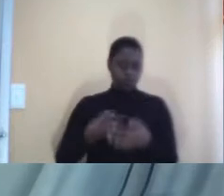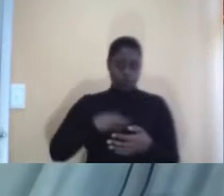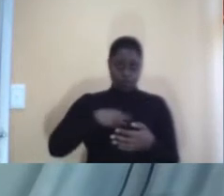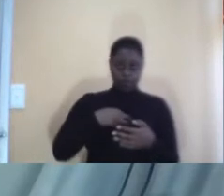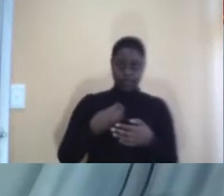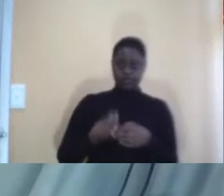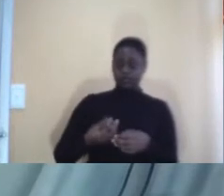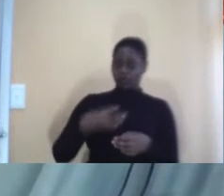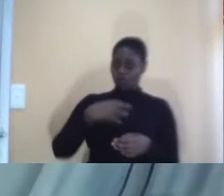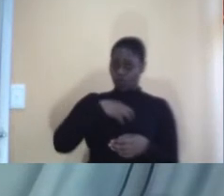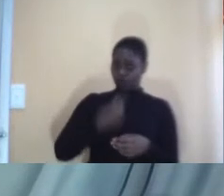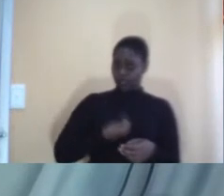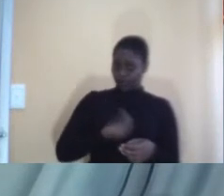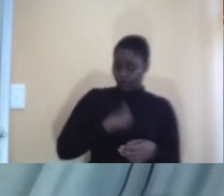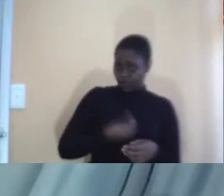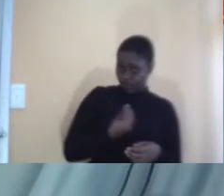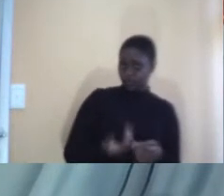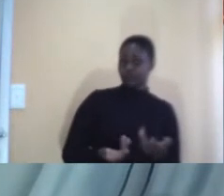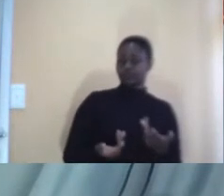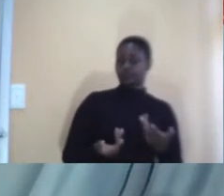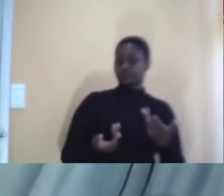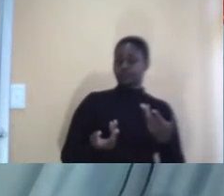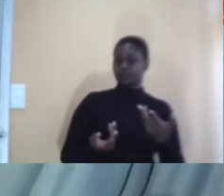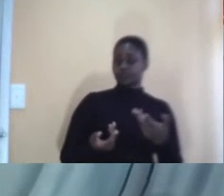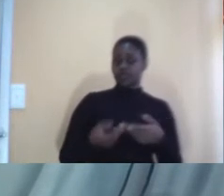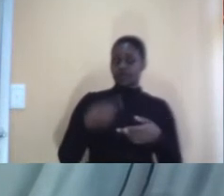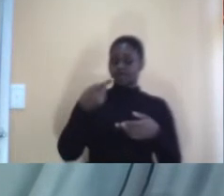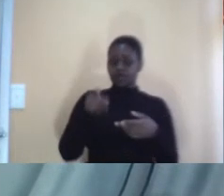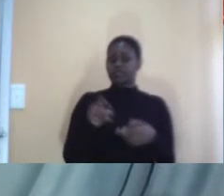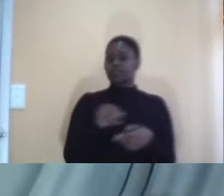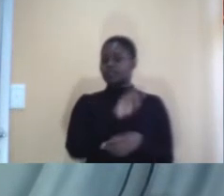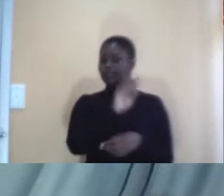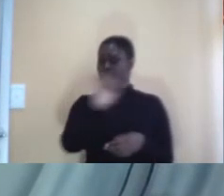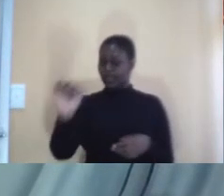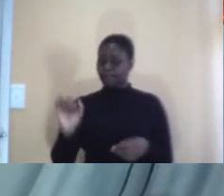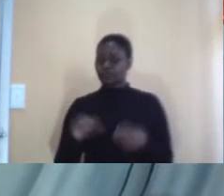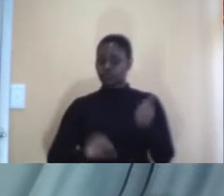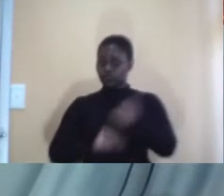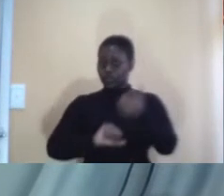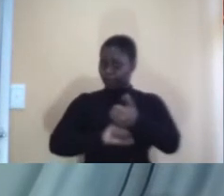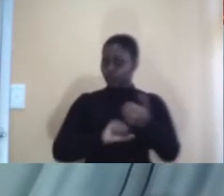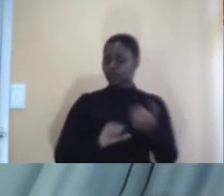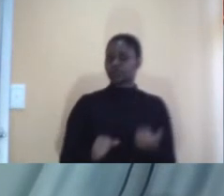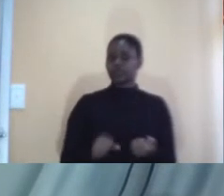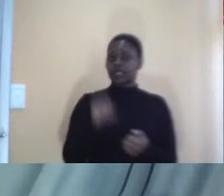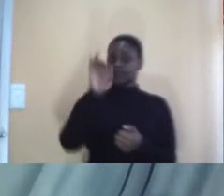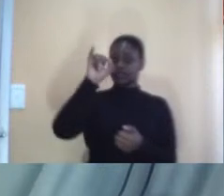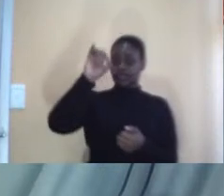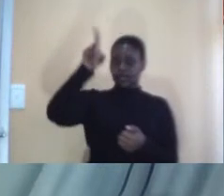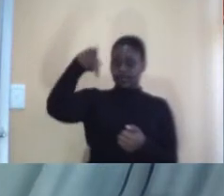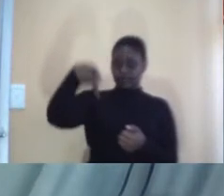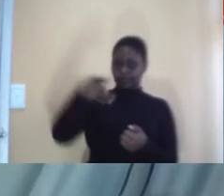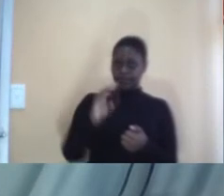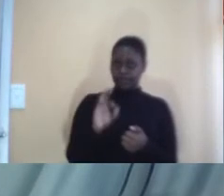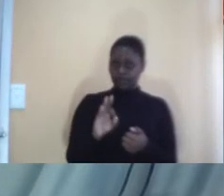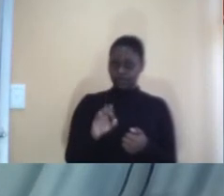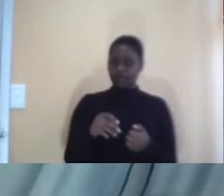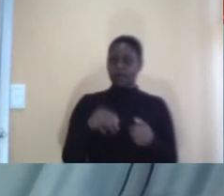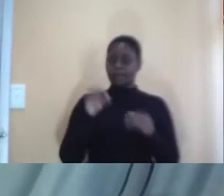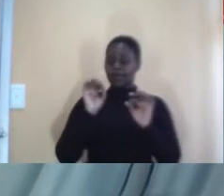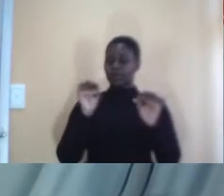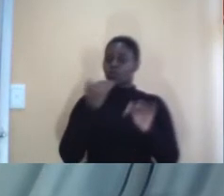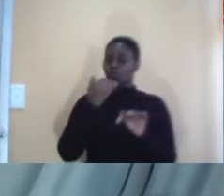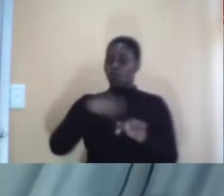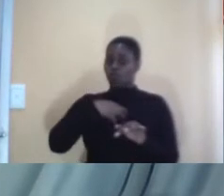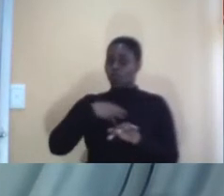the conduct in order for them to be supported. The IFP say people who own